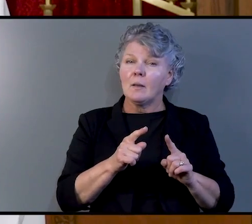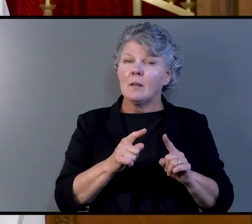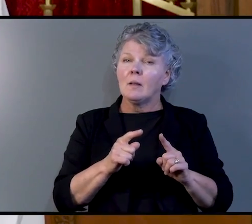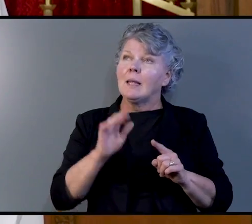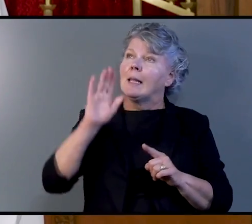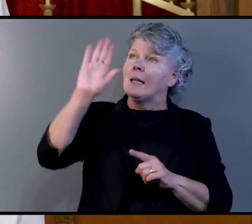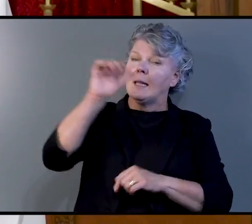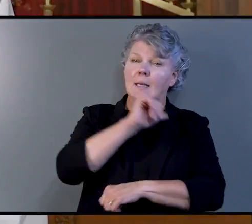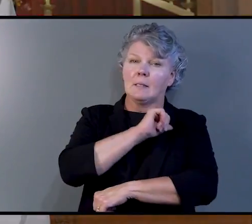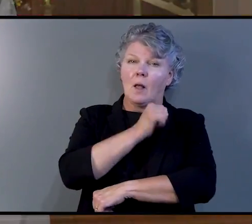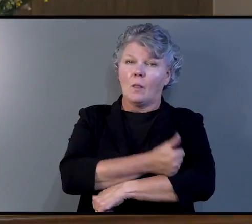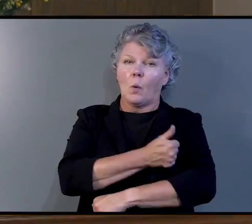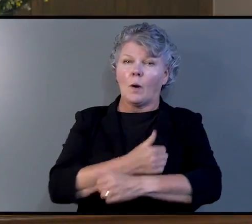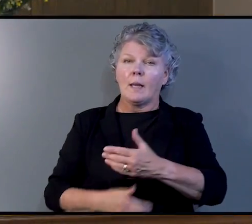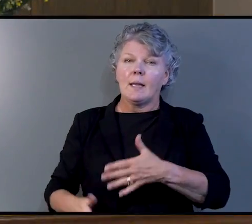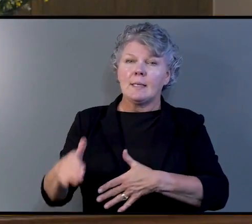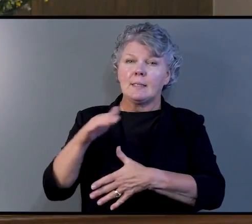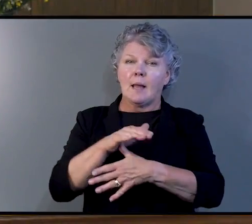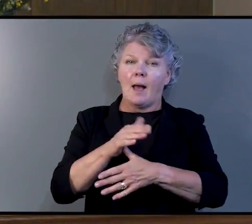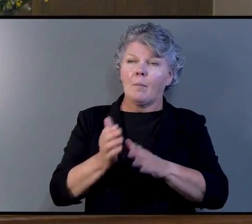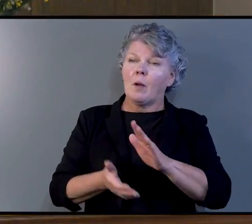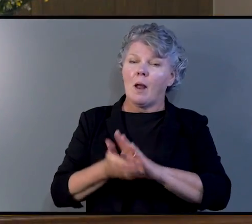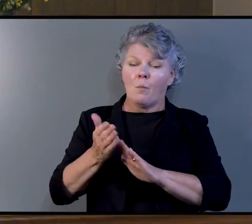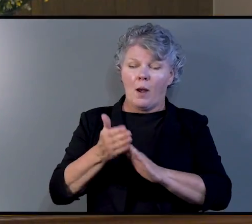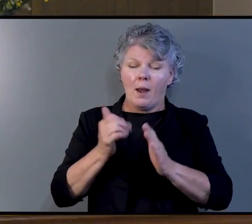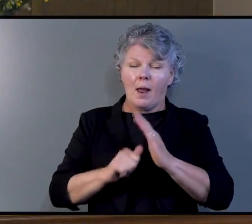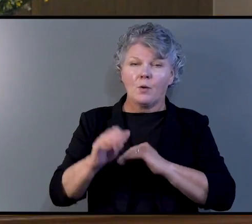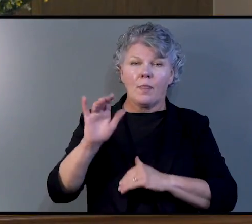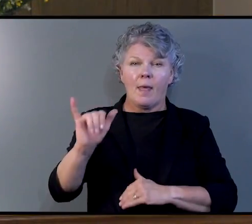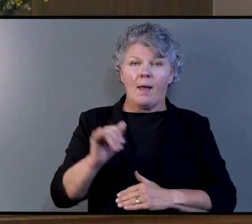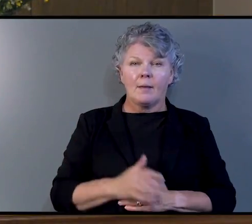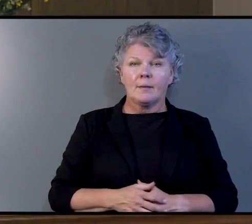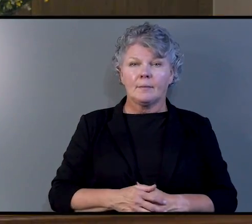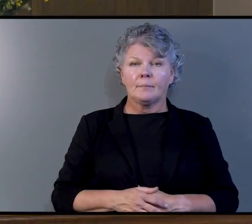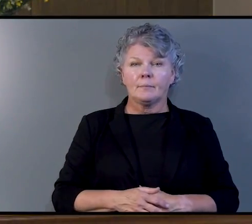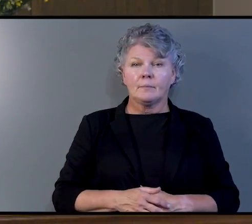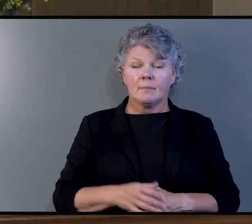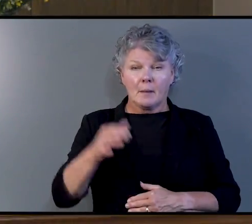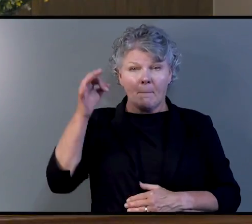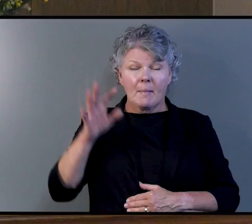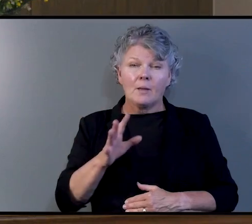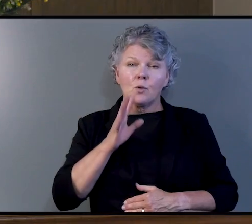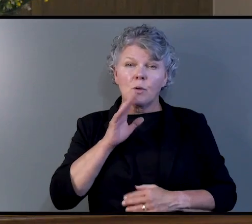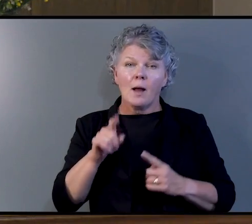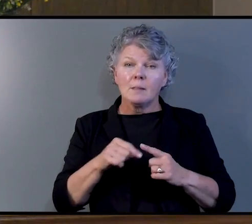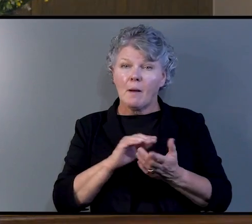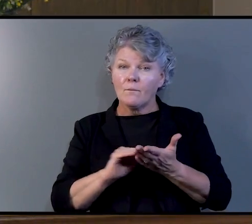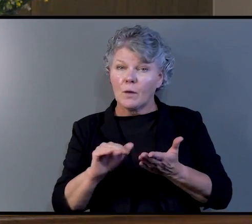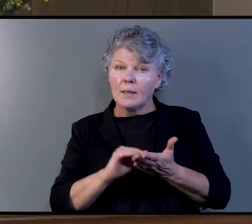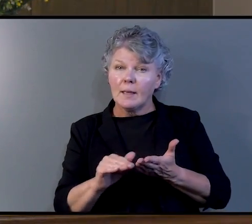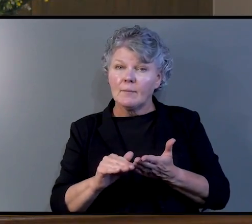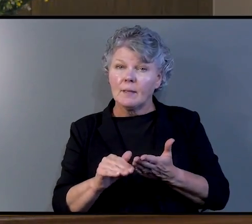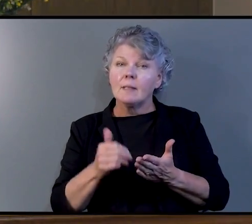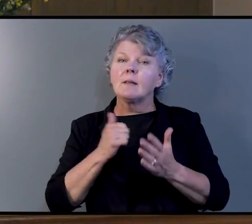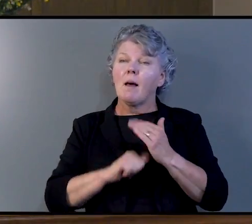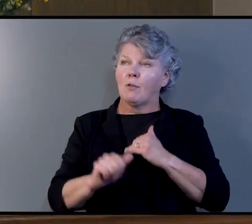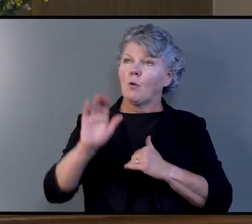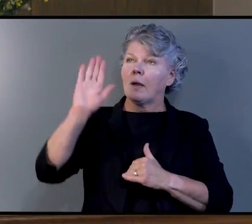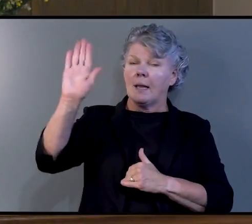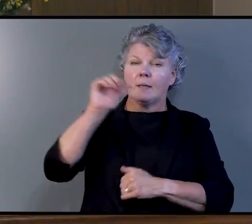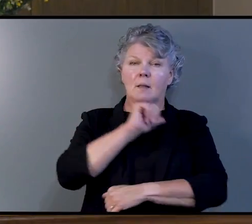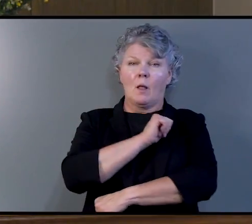and his authority. We see this when we hear our pastor speak words of forgiveness. He is speaking this under Christ's